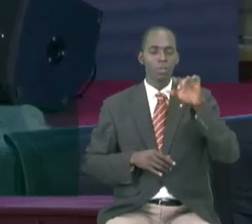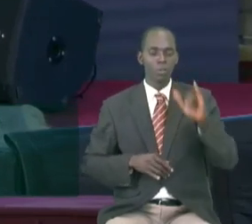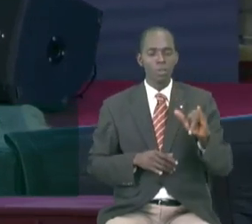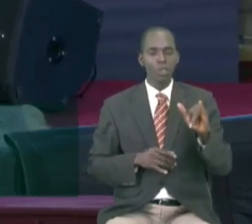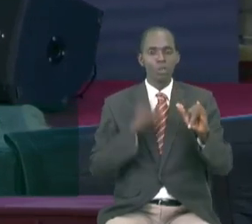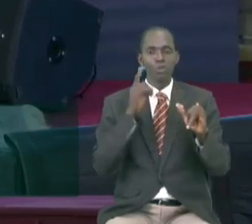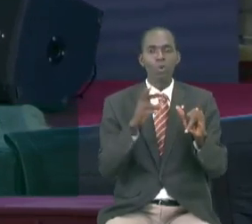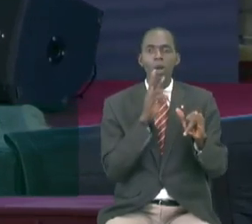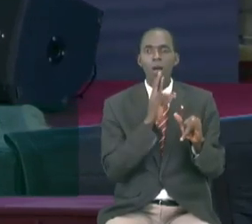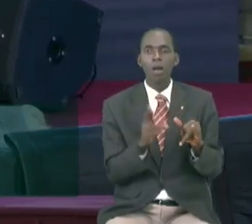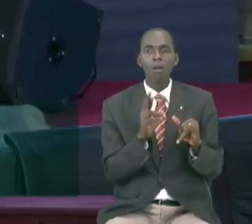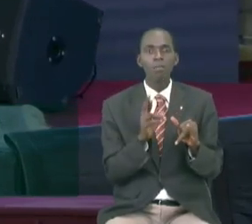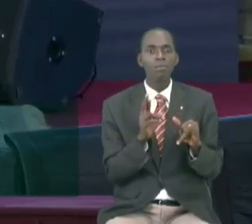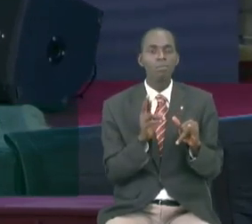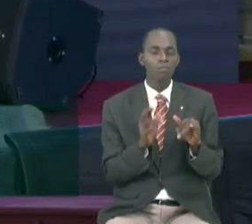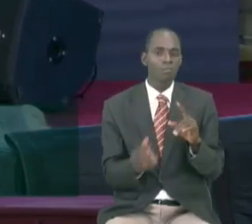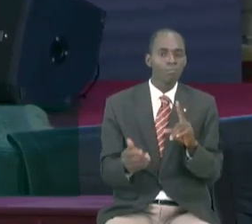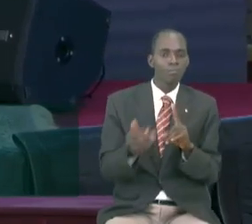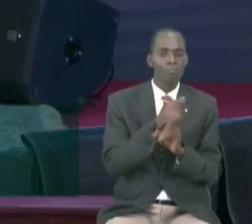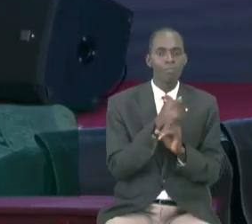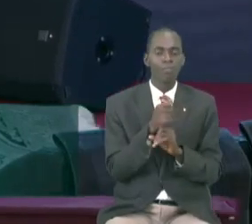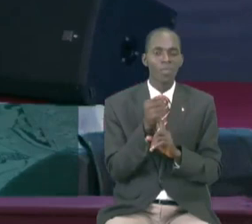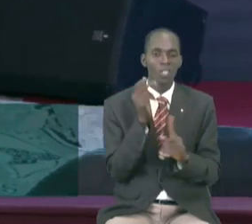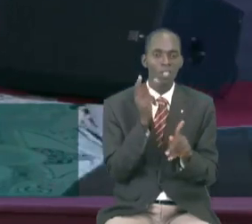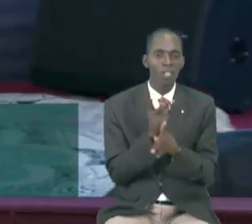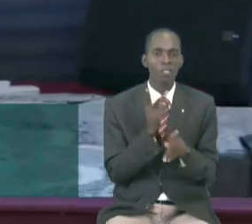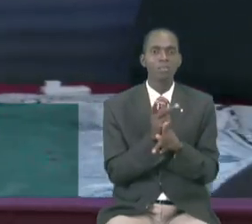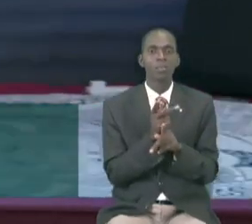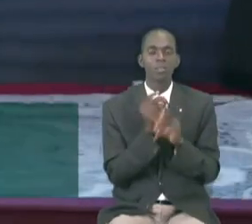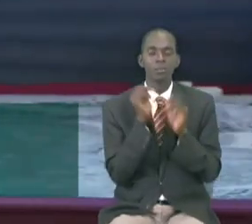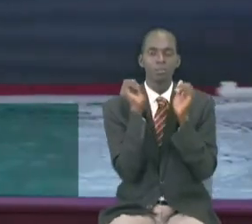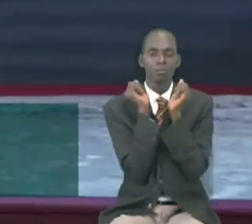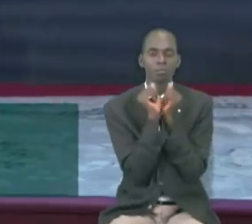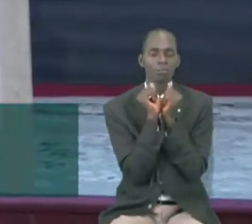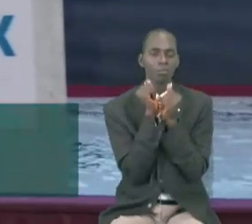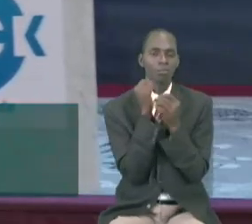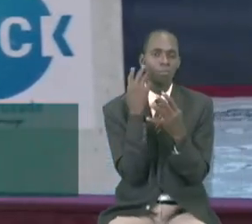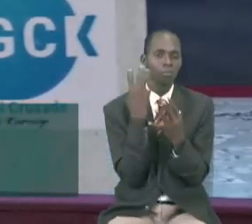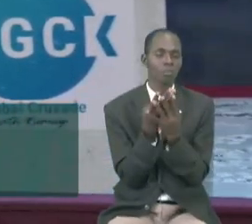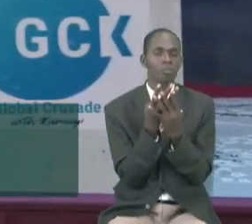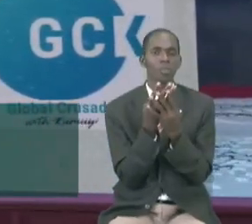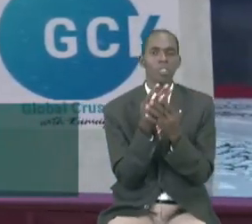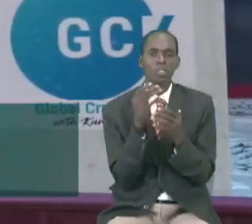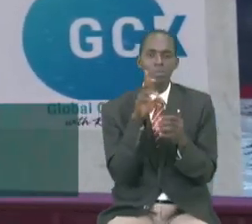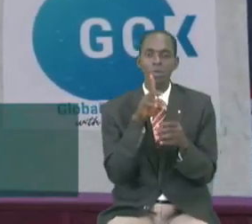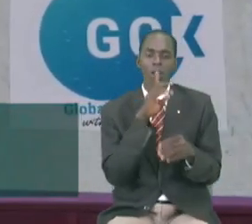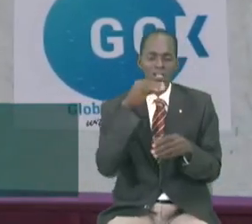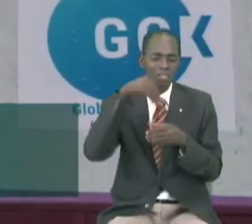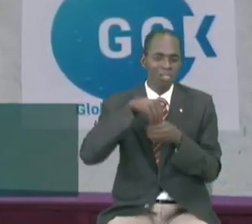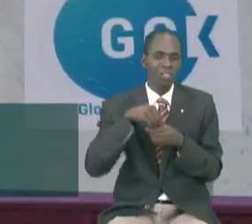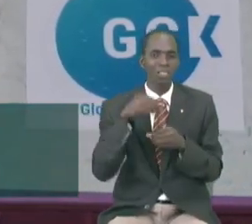the whale of the Lord. Jonah, what are you going to do? Because opposing God does not